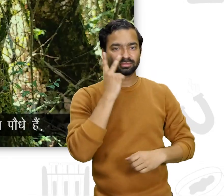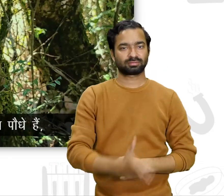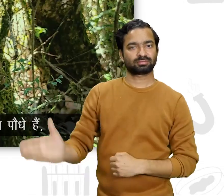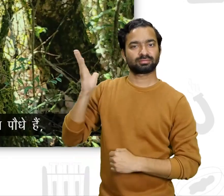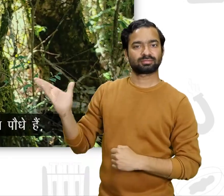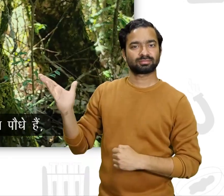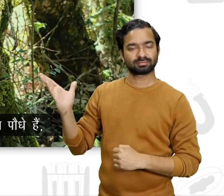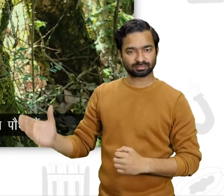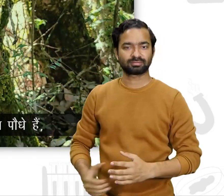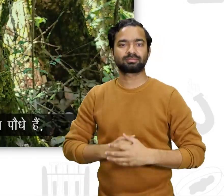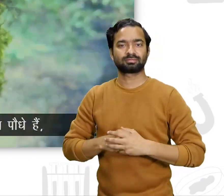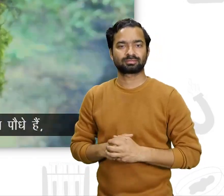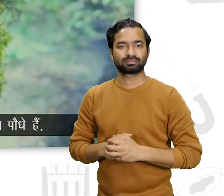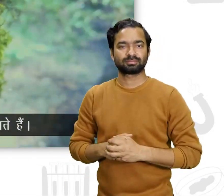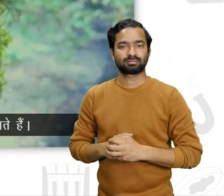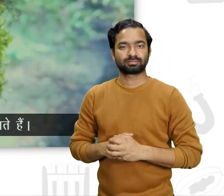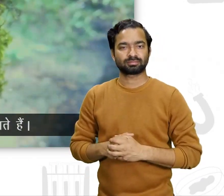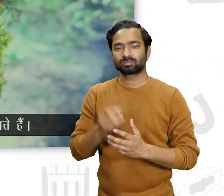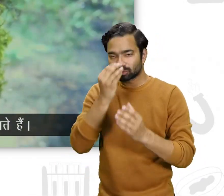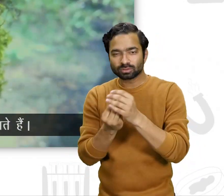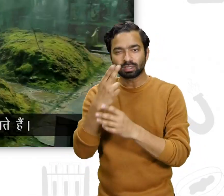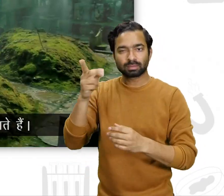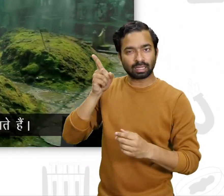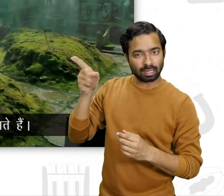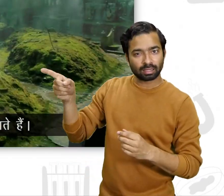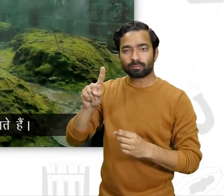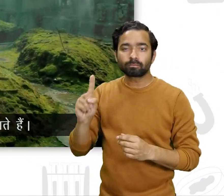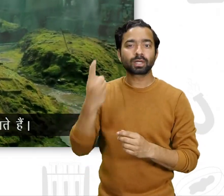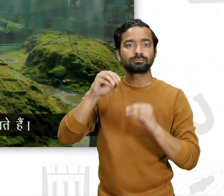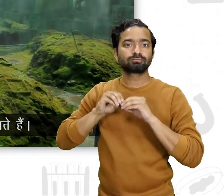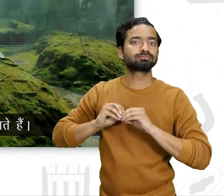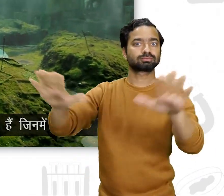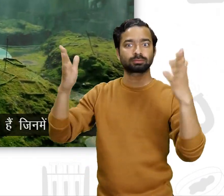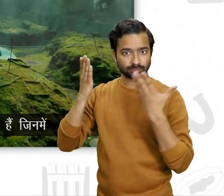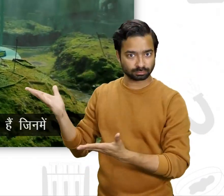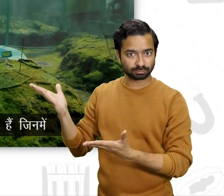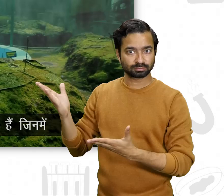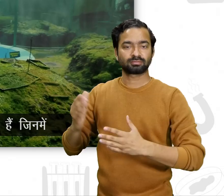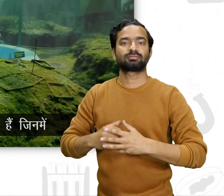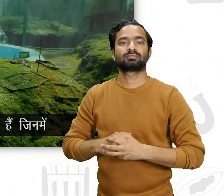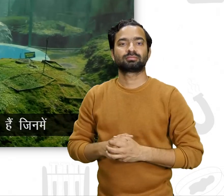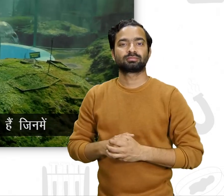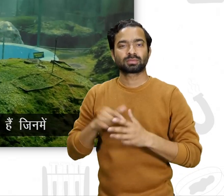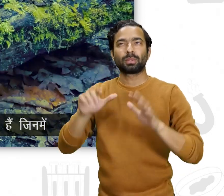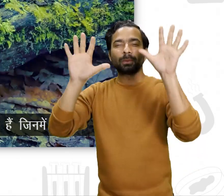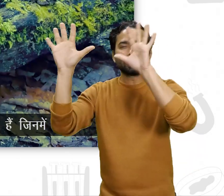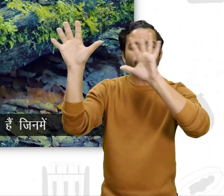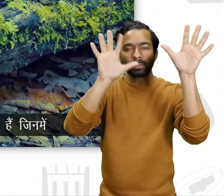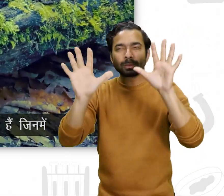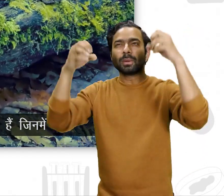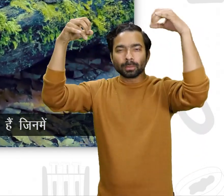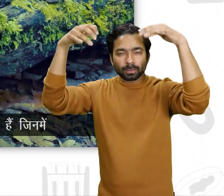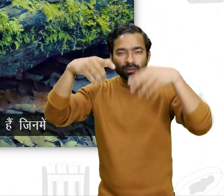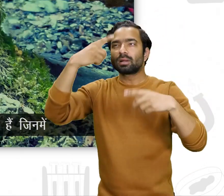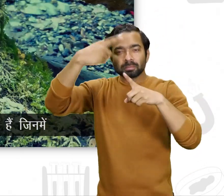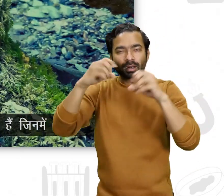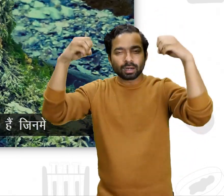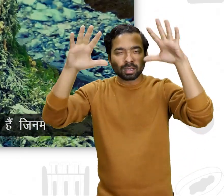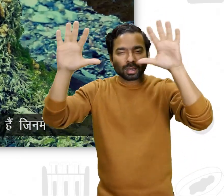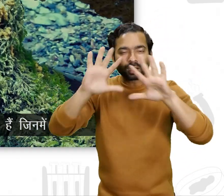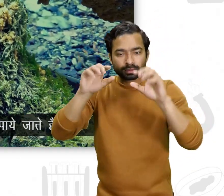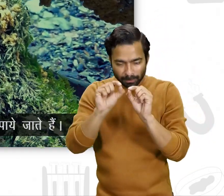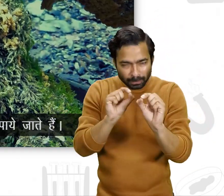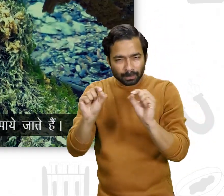Bryophytes, the first land plants, grow in moist and shady places. They are non-vascular,